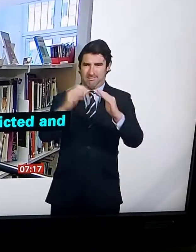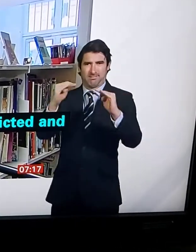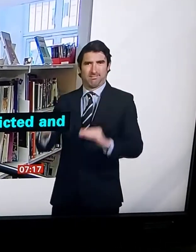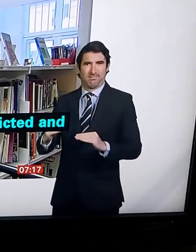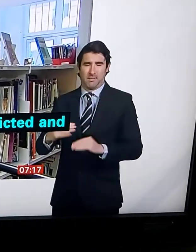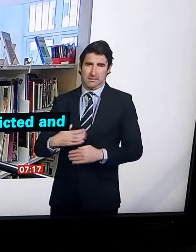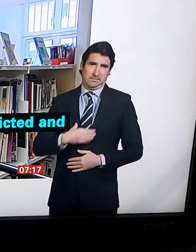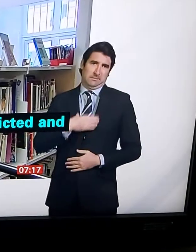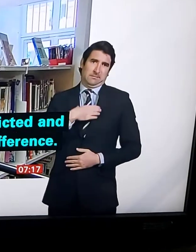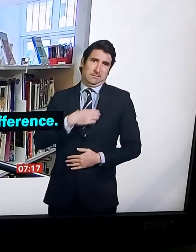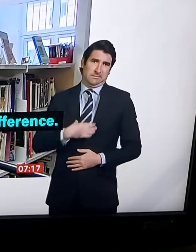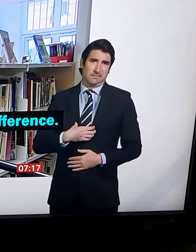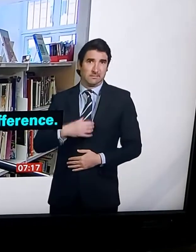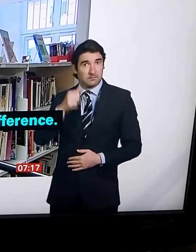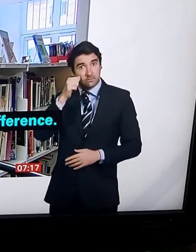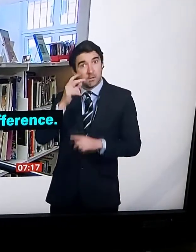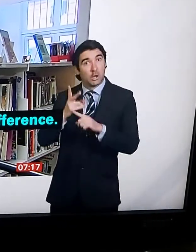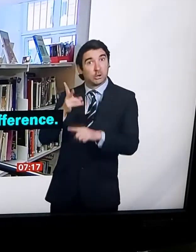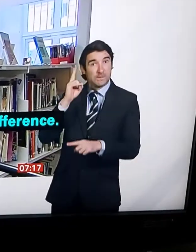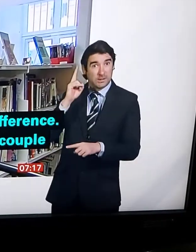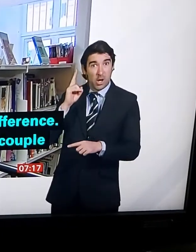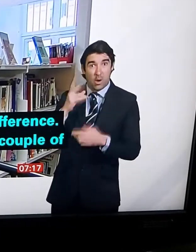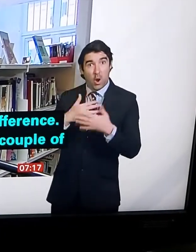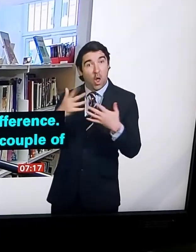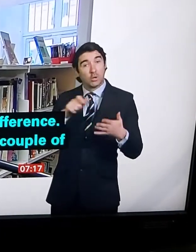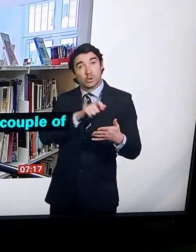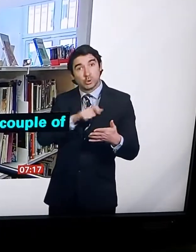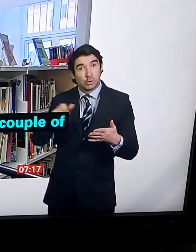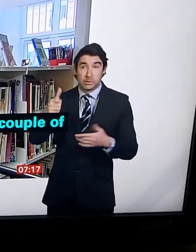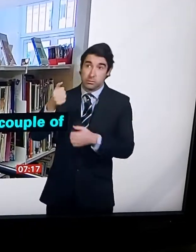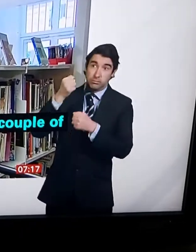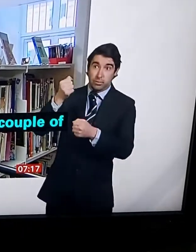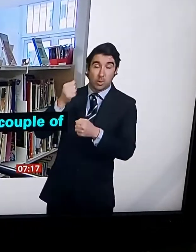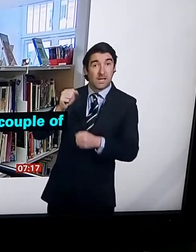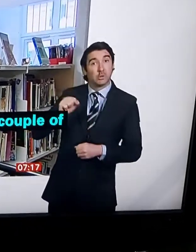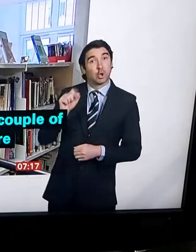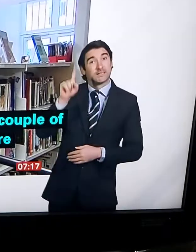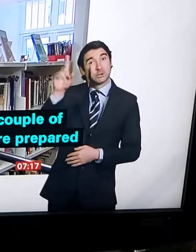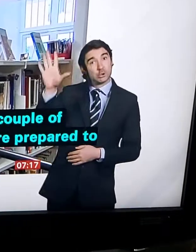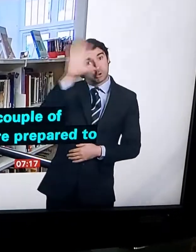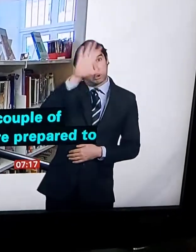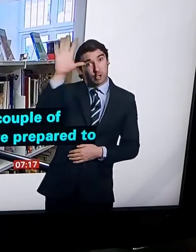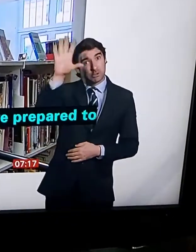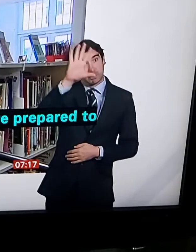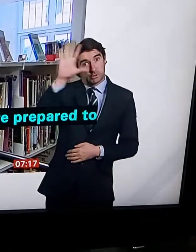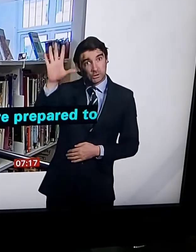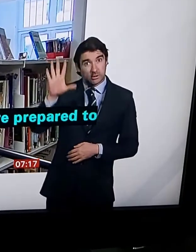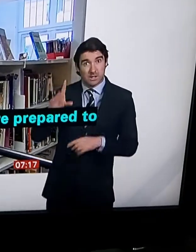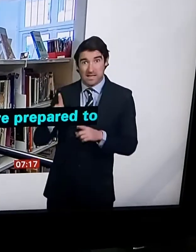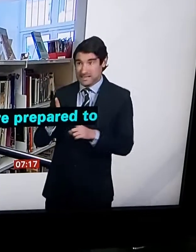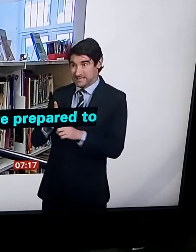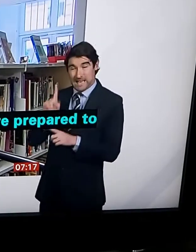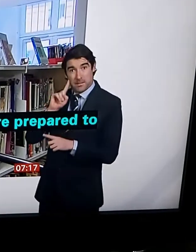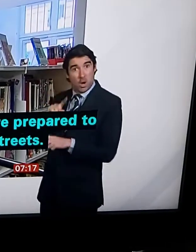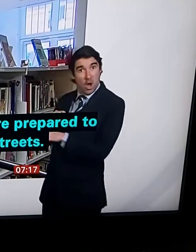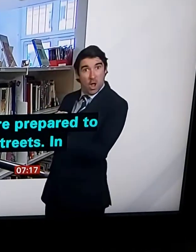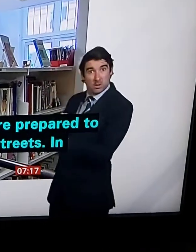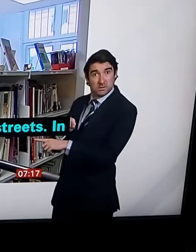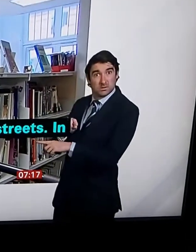couple of weeks ago, obviously students were prepared to protest and take to the streets up in Scotland. Actually, were really serious, just like you've heard from the girls and from Gill, about their future,